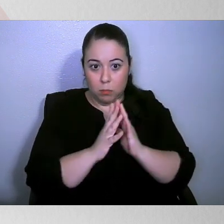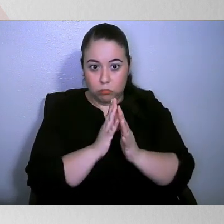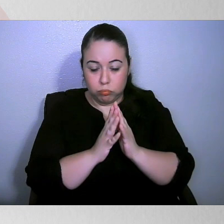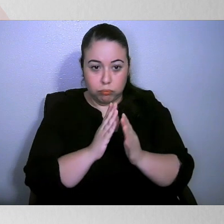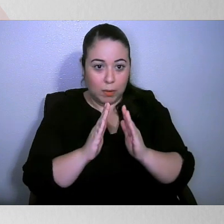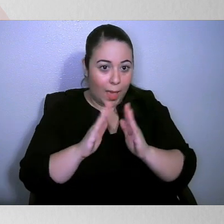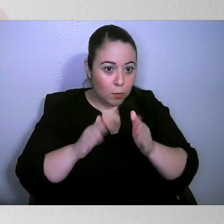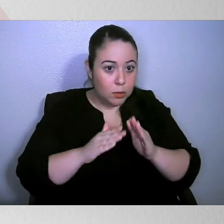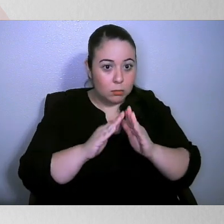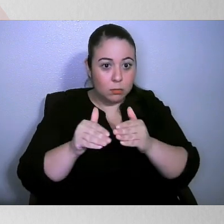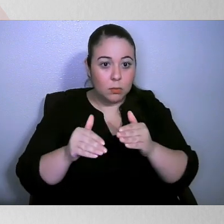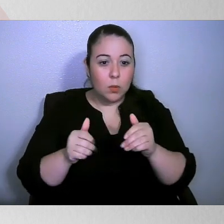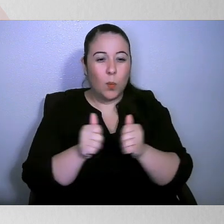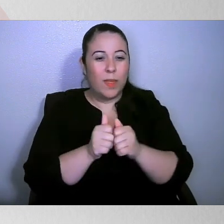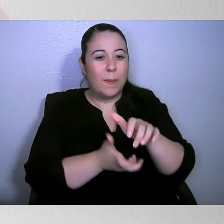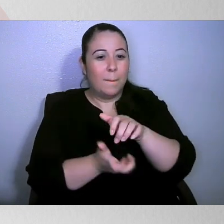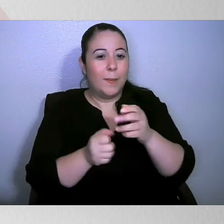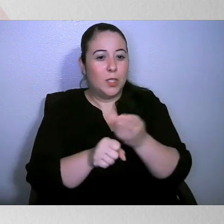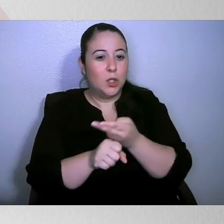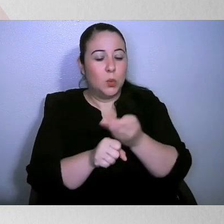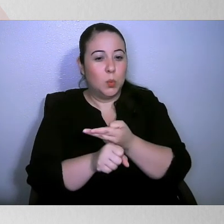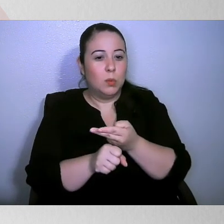development within focus areas.